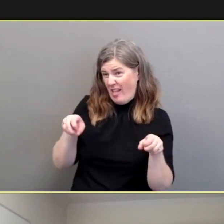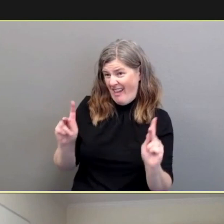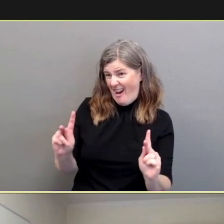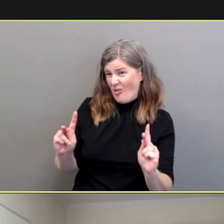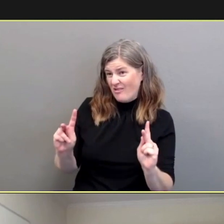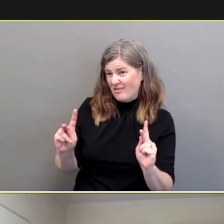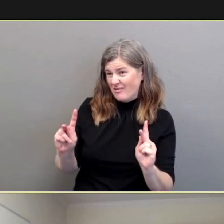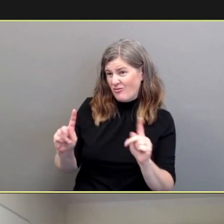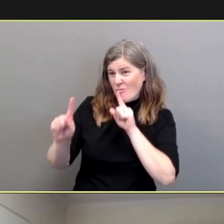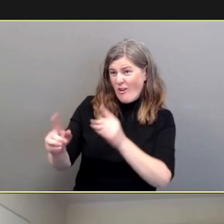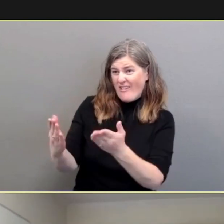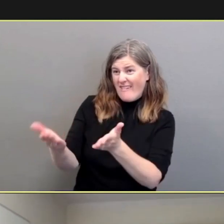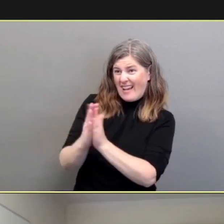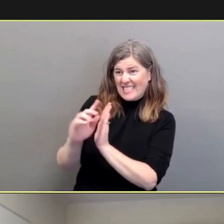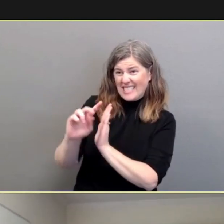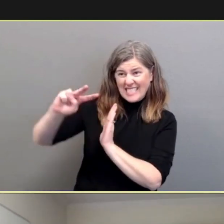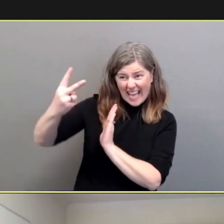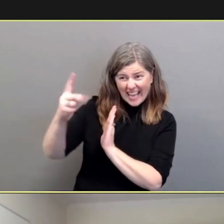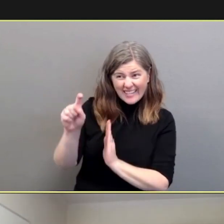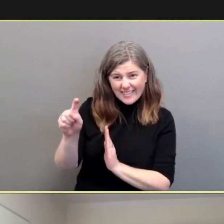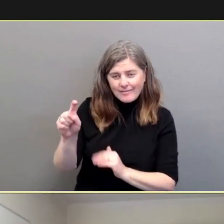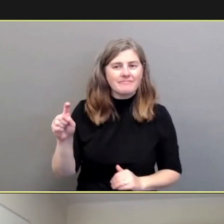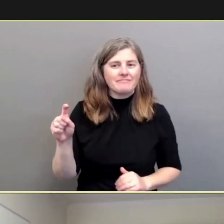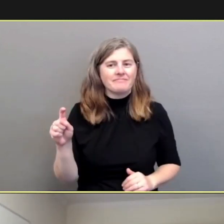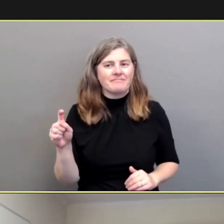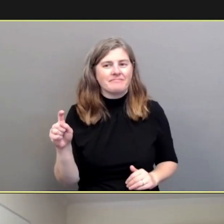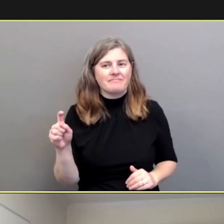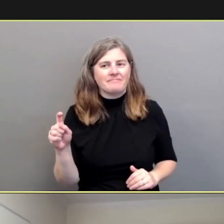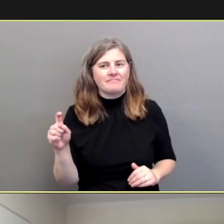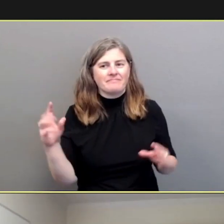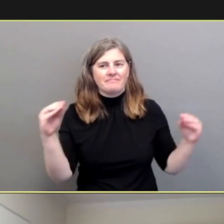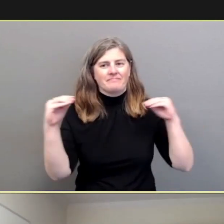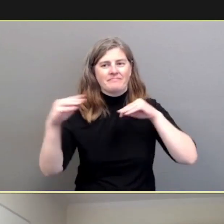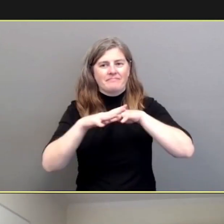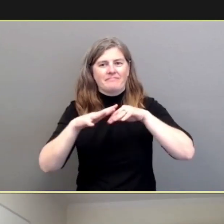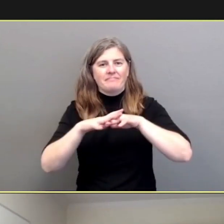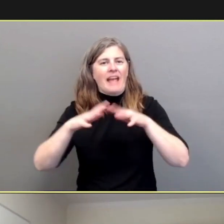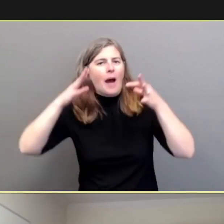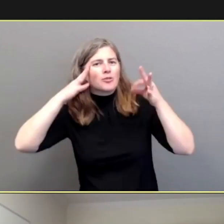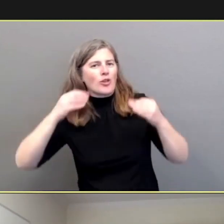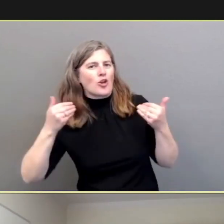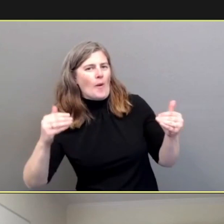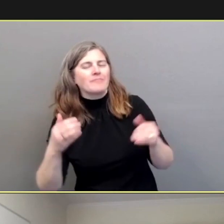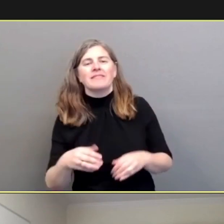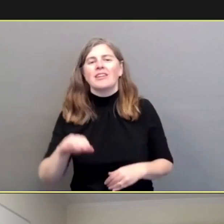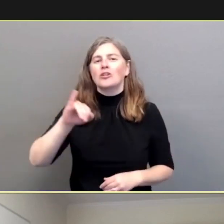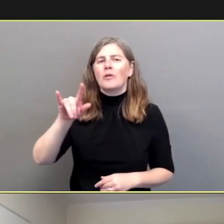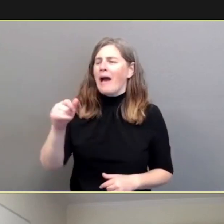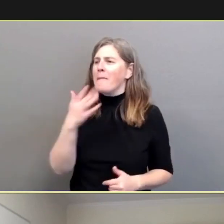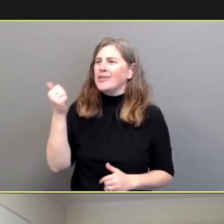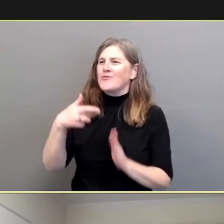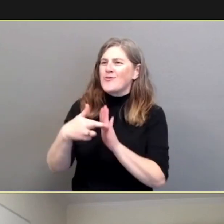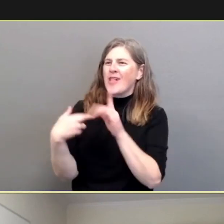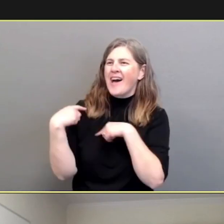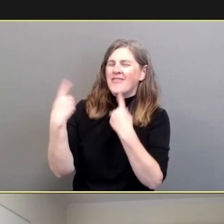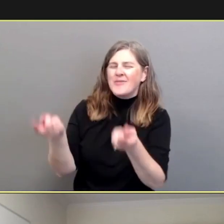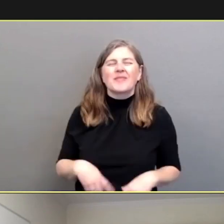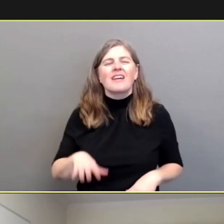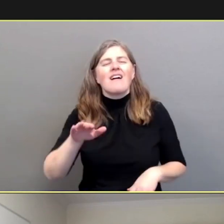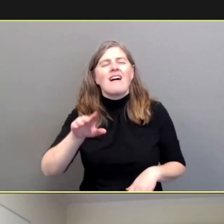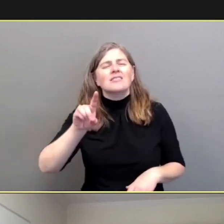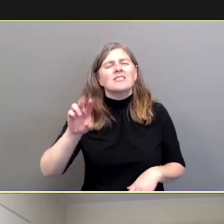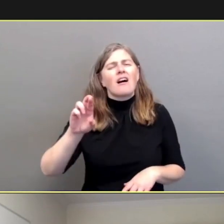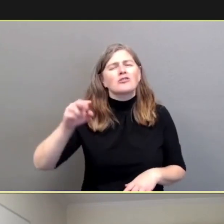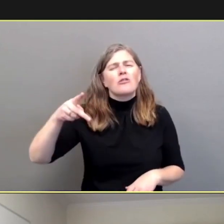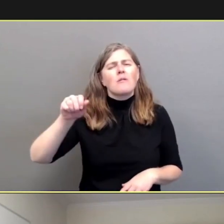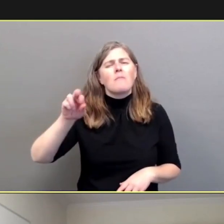the reporter ask a second one? Absolutely. Yeah, roll again. Excellent. Best rule ever. Dr. Patahan, I know you